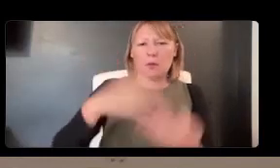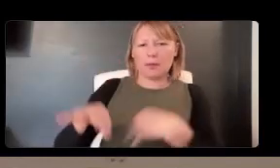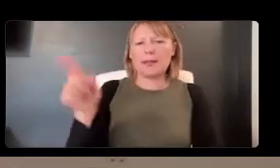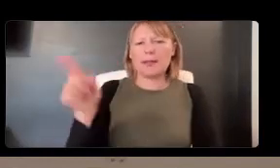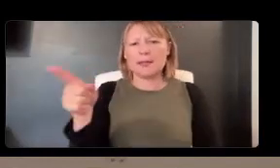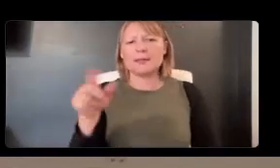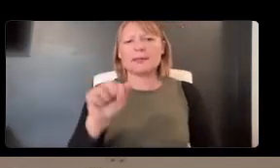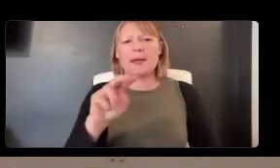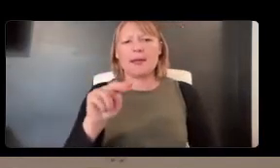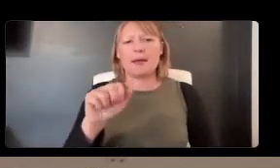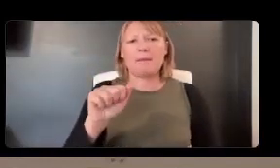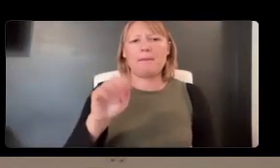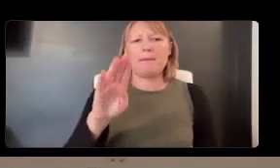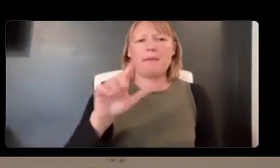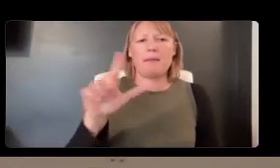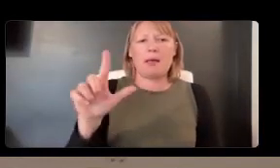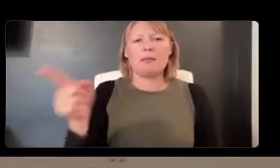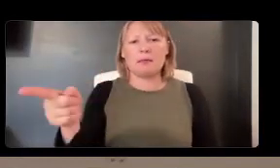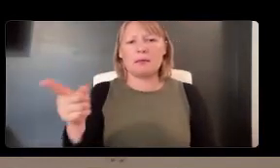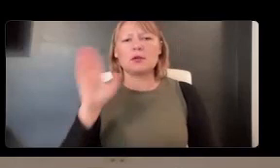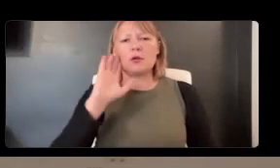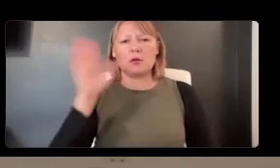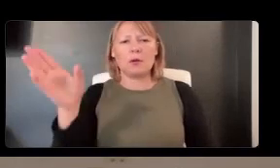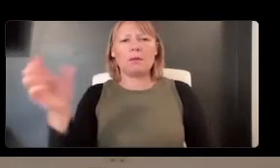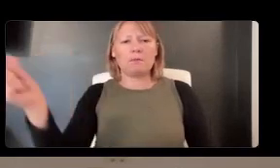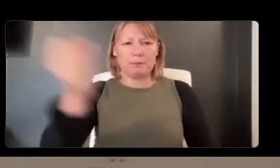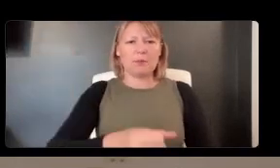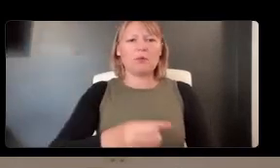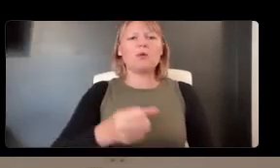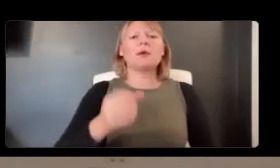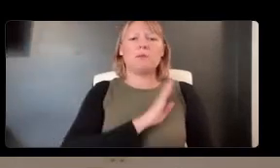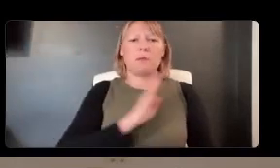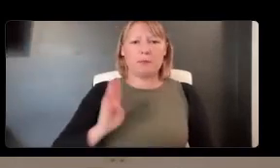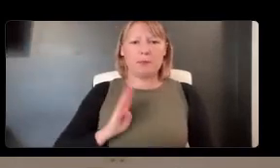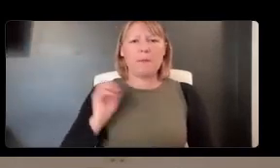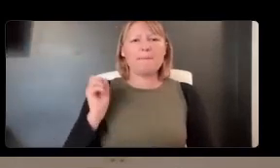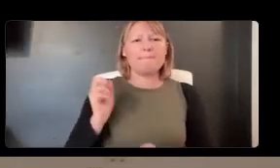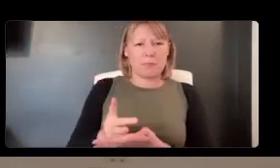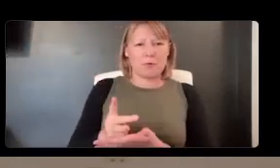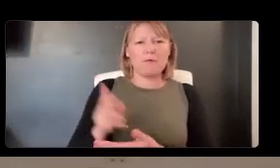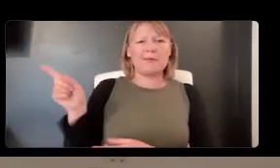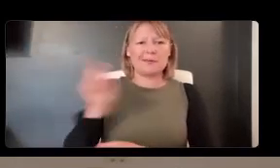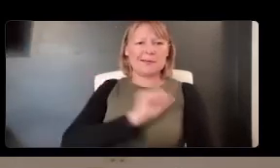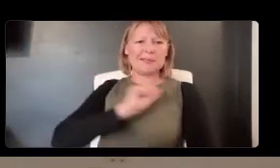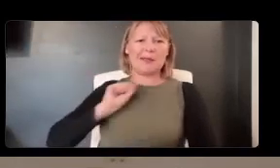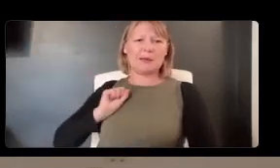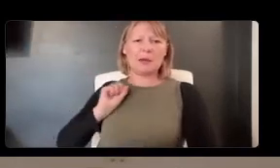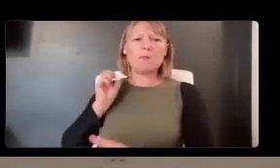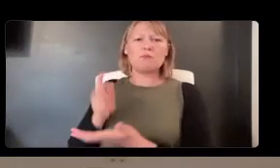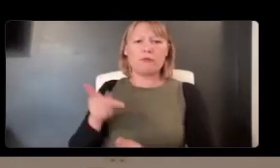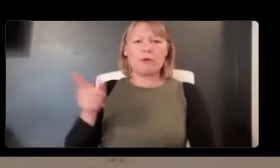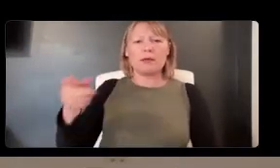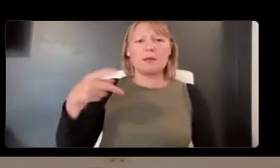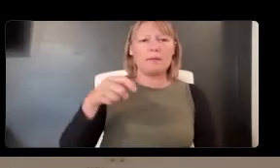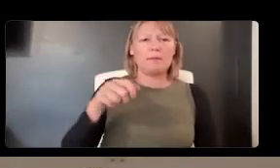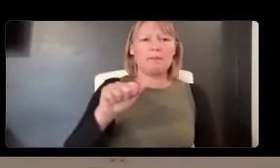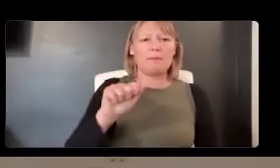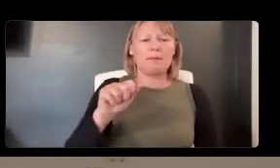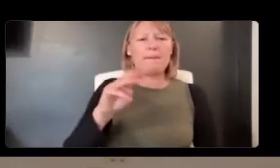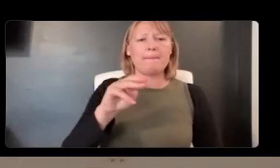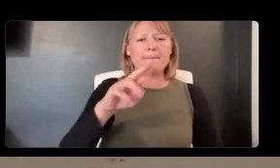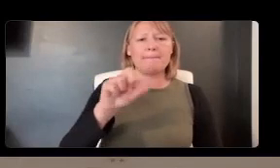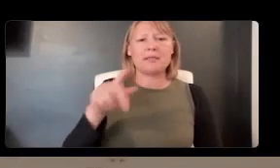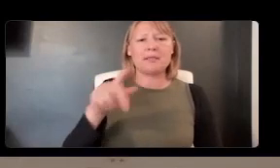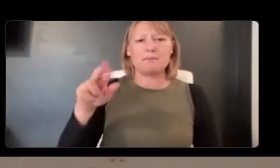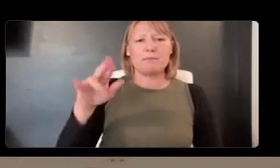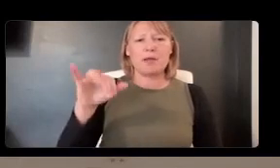us here today, who was appointed to the board and confirmed by the Senate last month. Mrs. Perez is a triple-barred attorney with